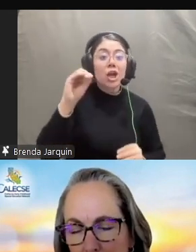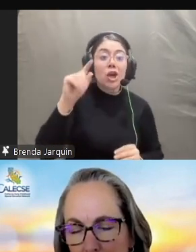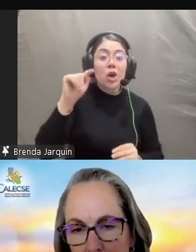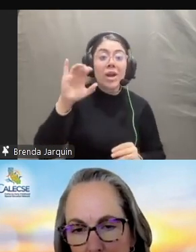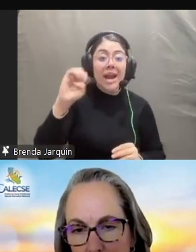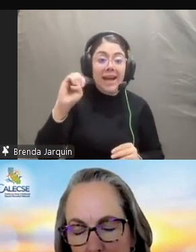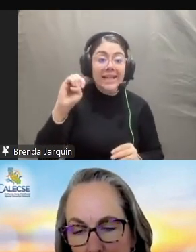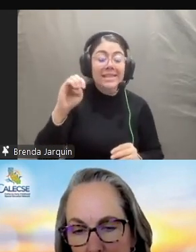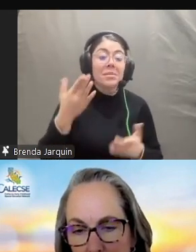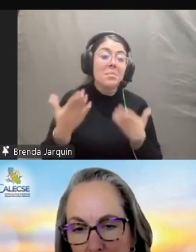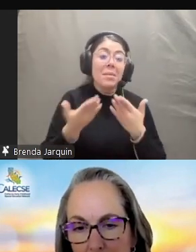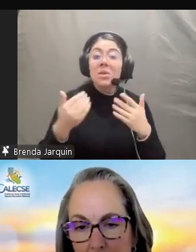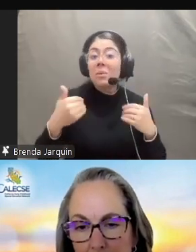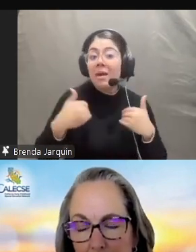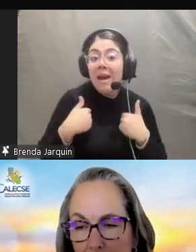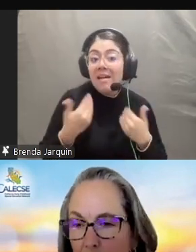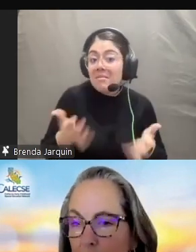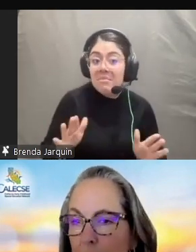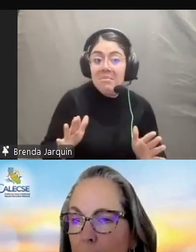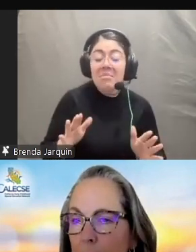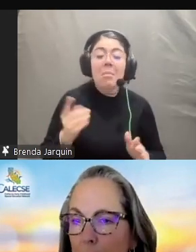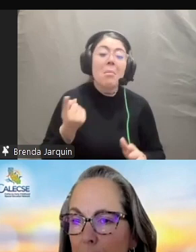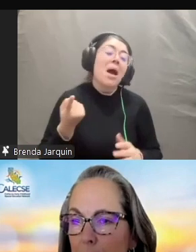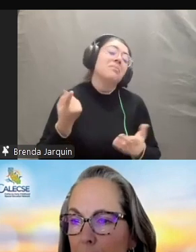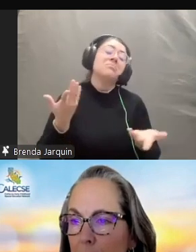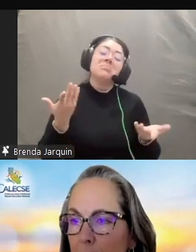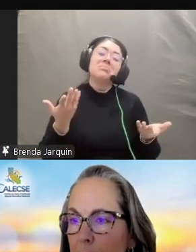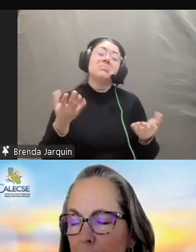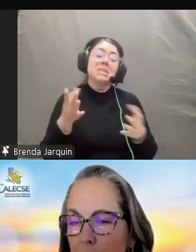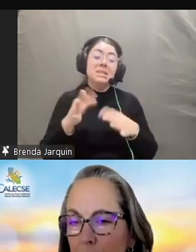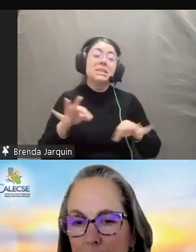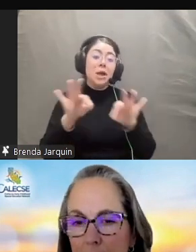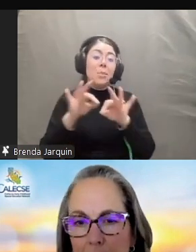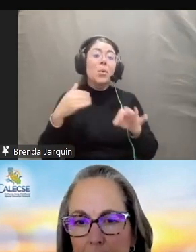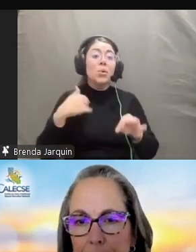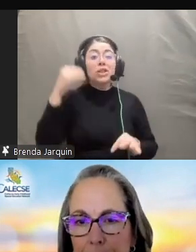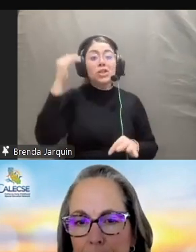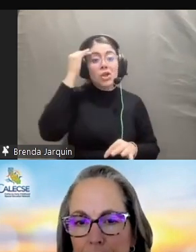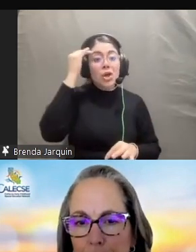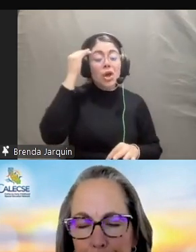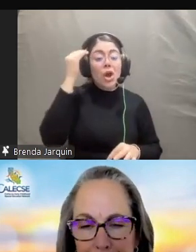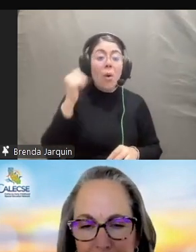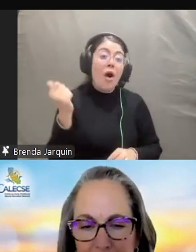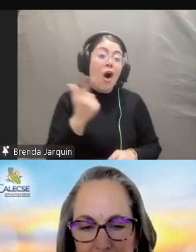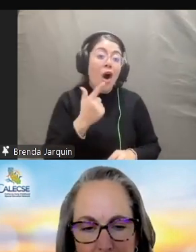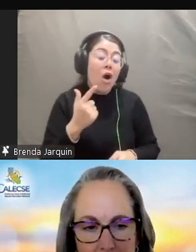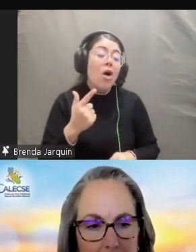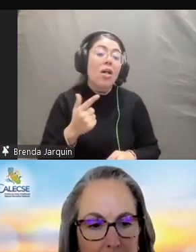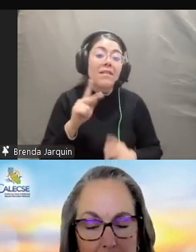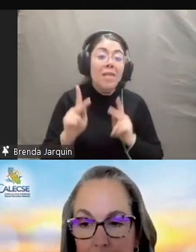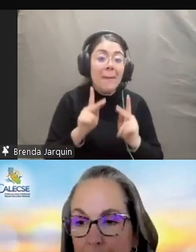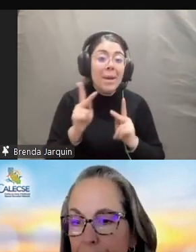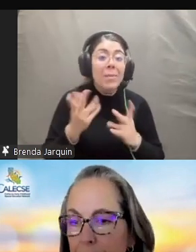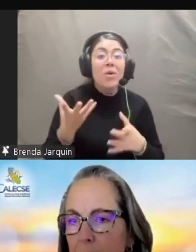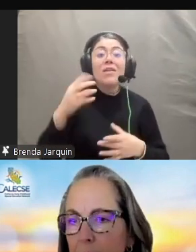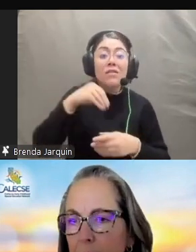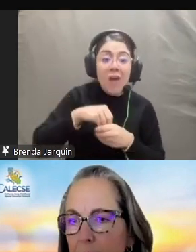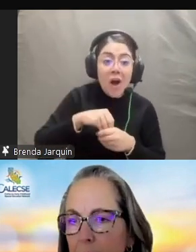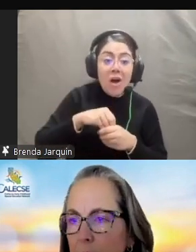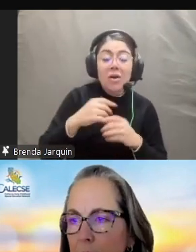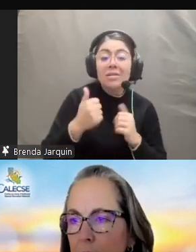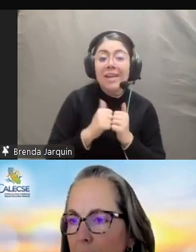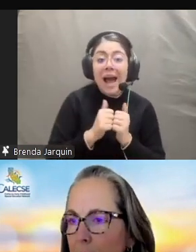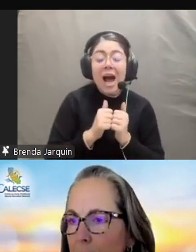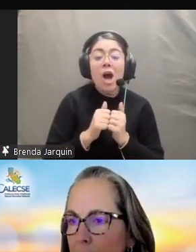of successful collaboratives. Again, really important to know who all the players are, how to successfully work